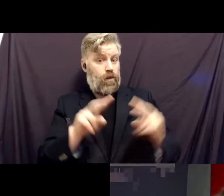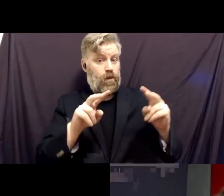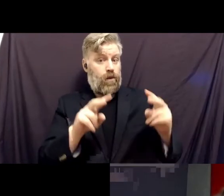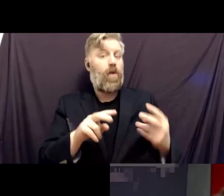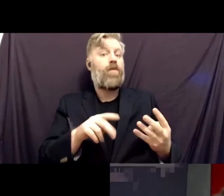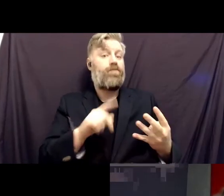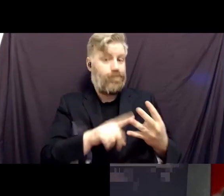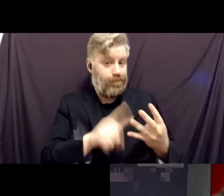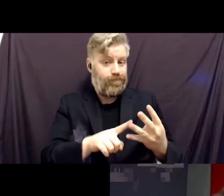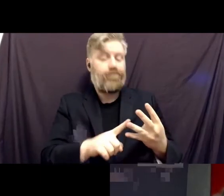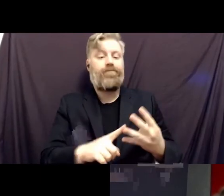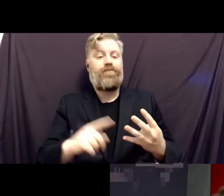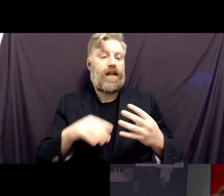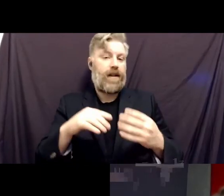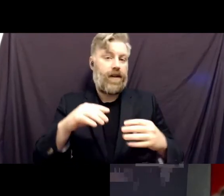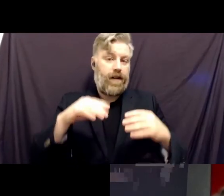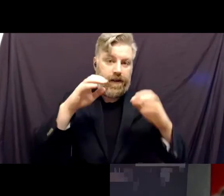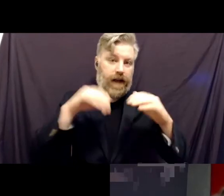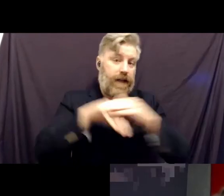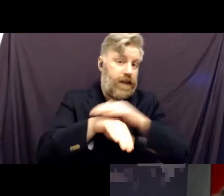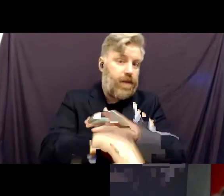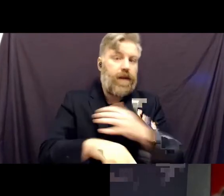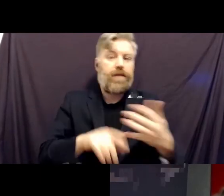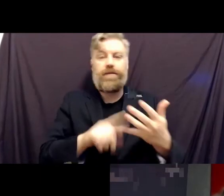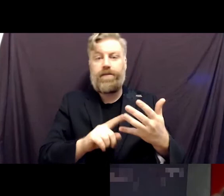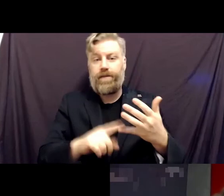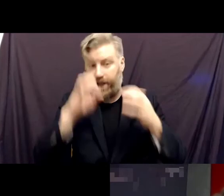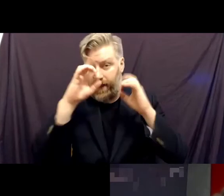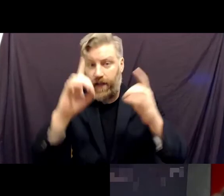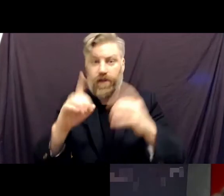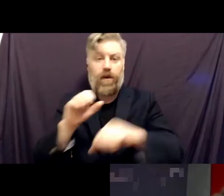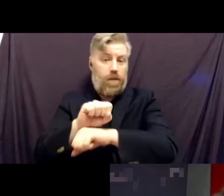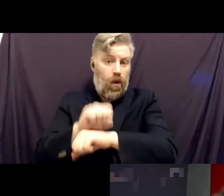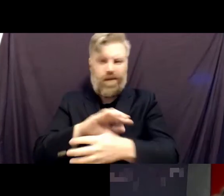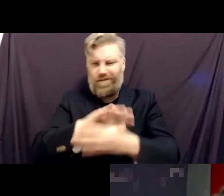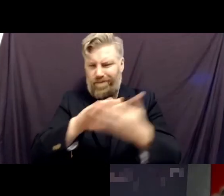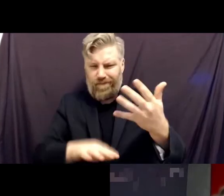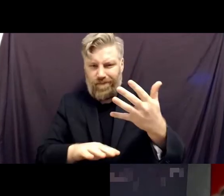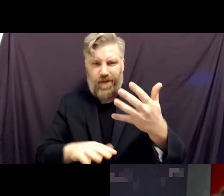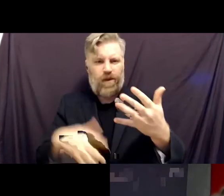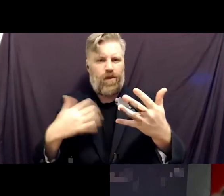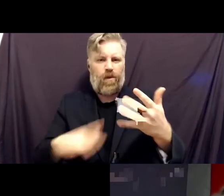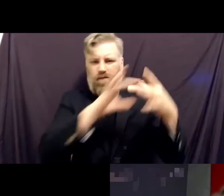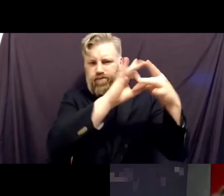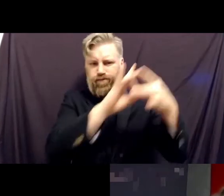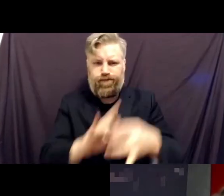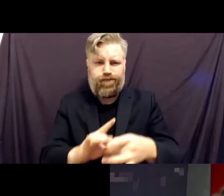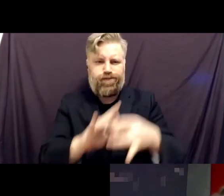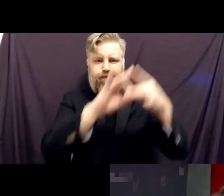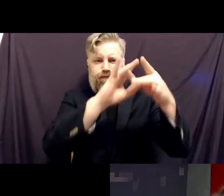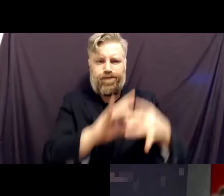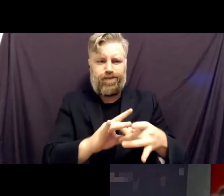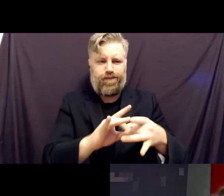accessibility, education, and employment are all so intimately connected and mutually